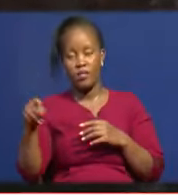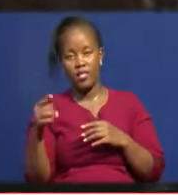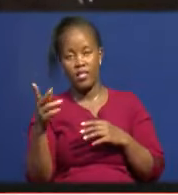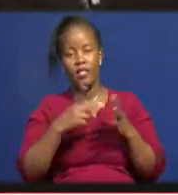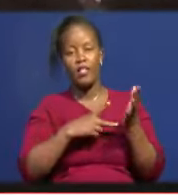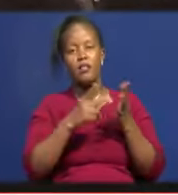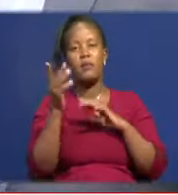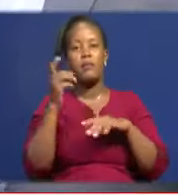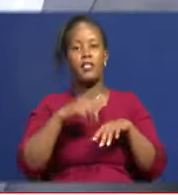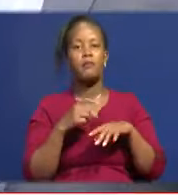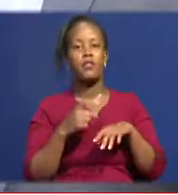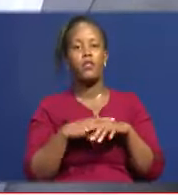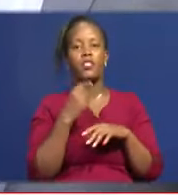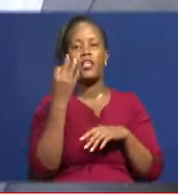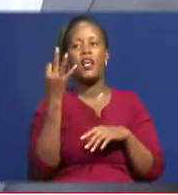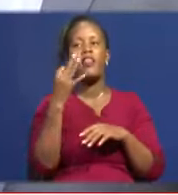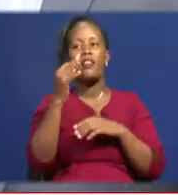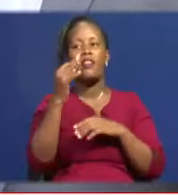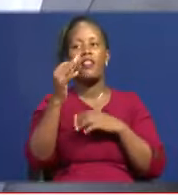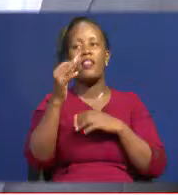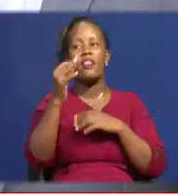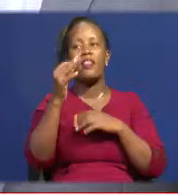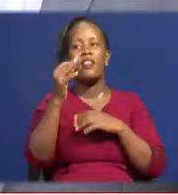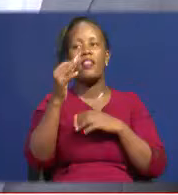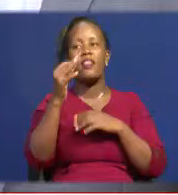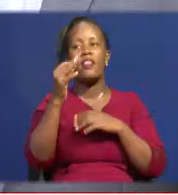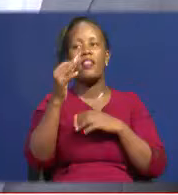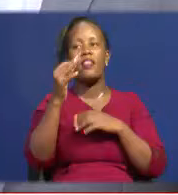of 3 years. So we shall be extending